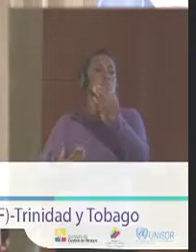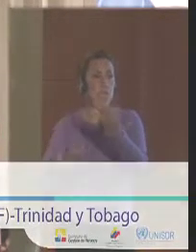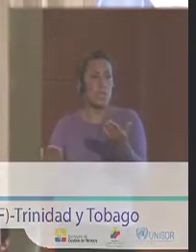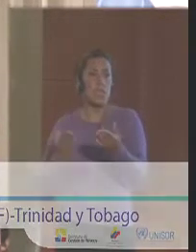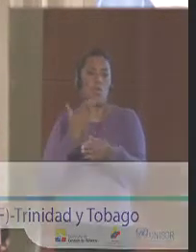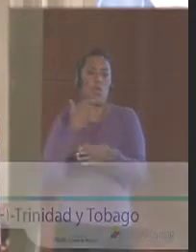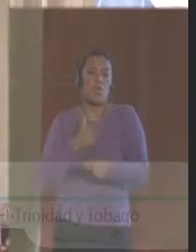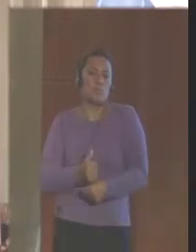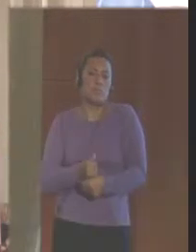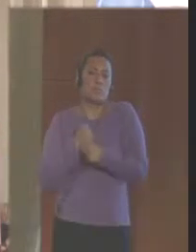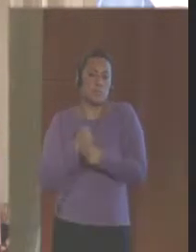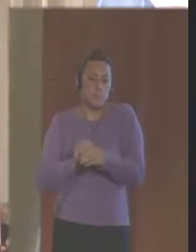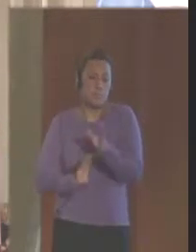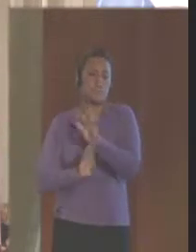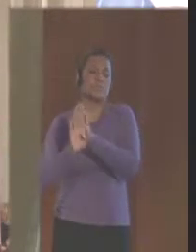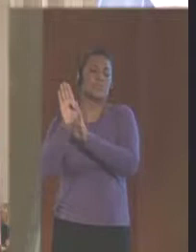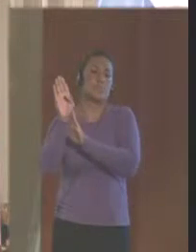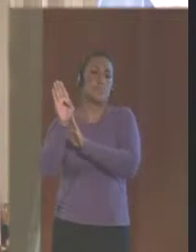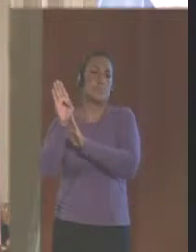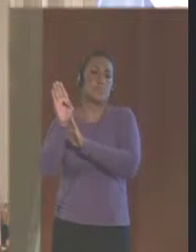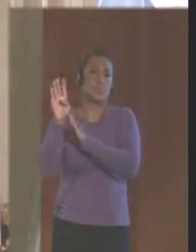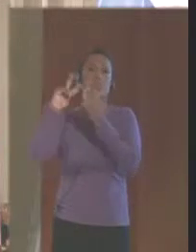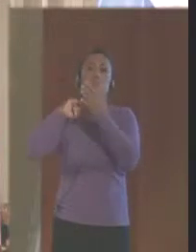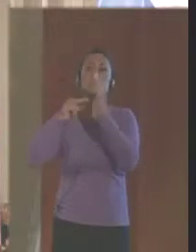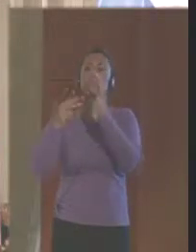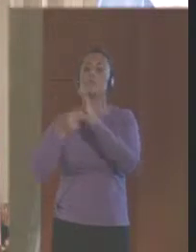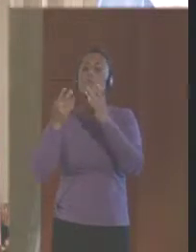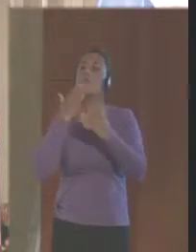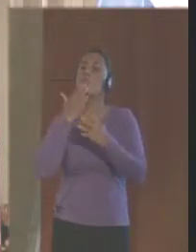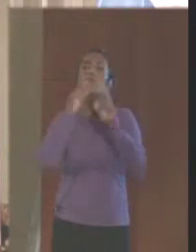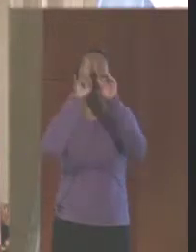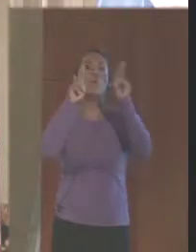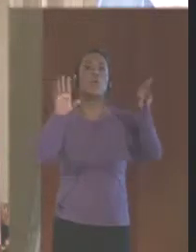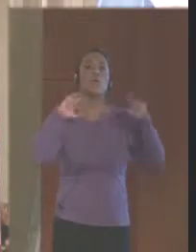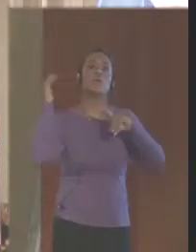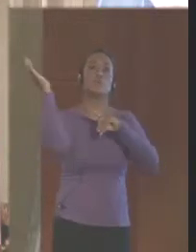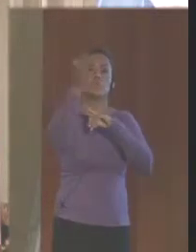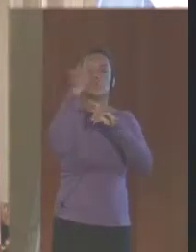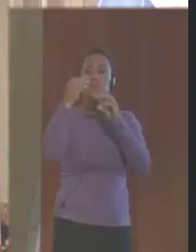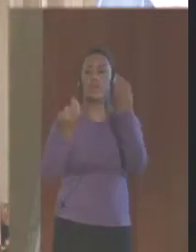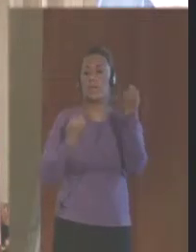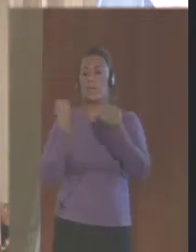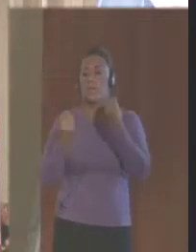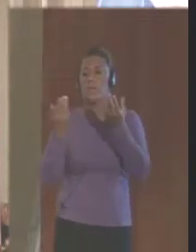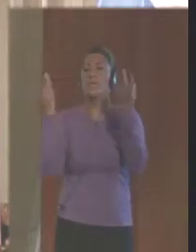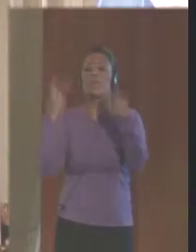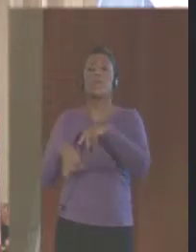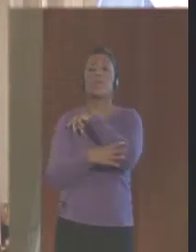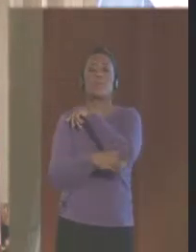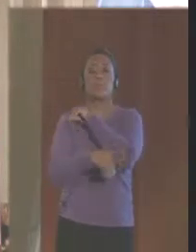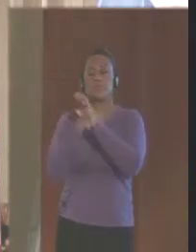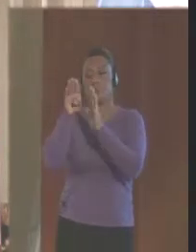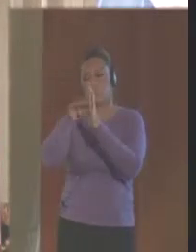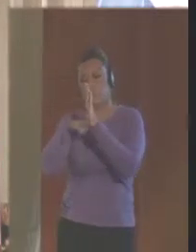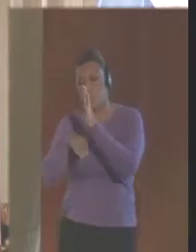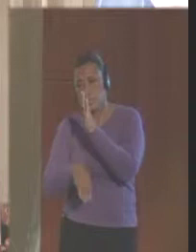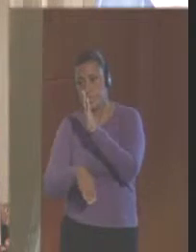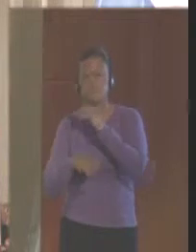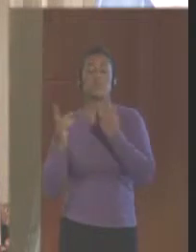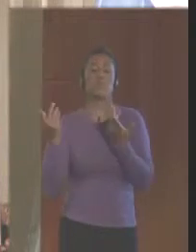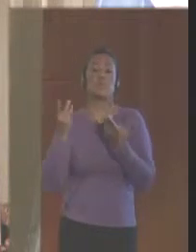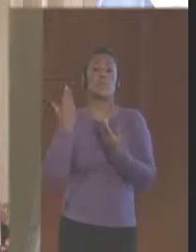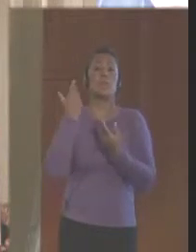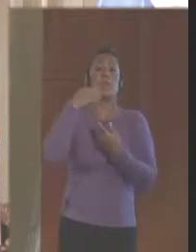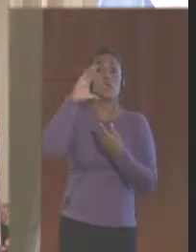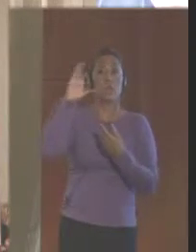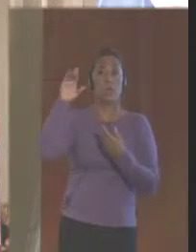fiscal sustainability, and reducing poverty. The CRIF and CARICOM governments to